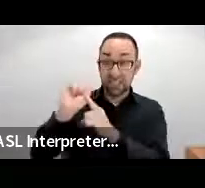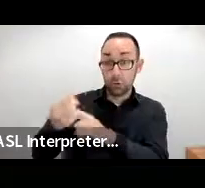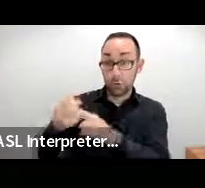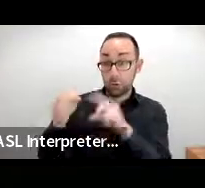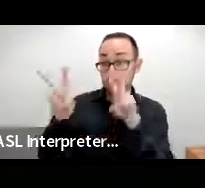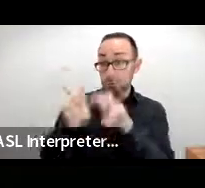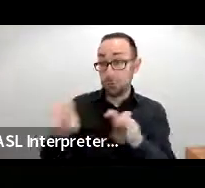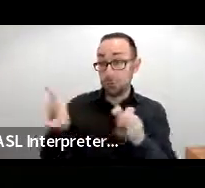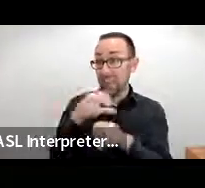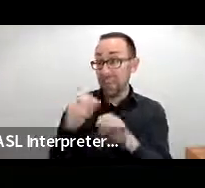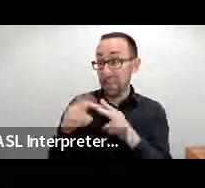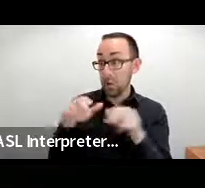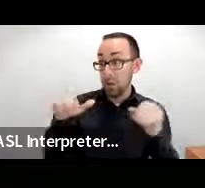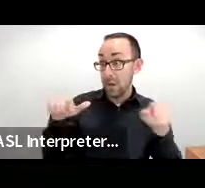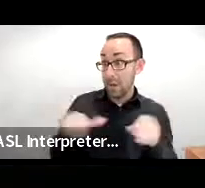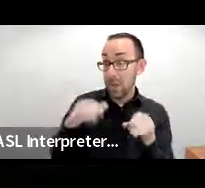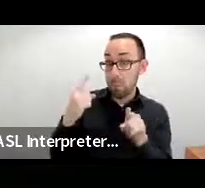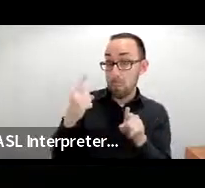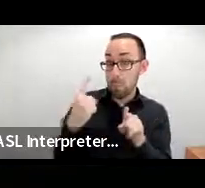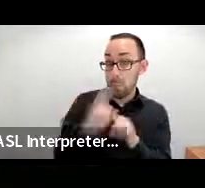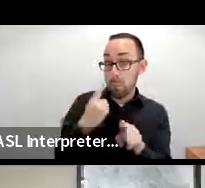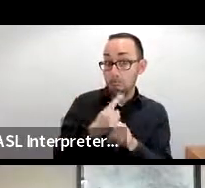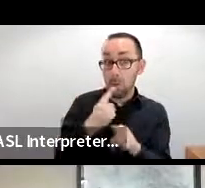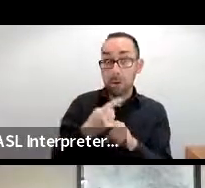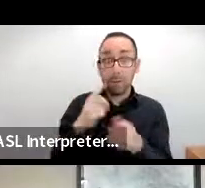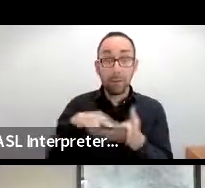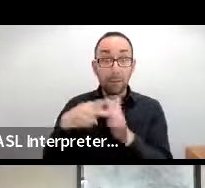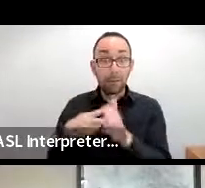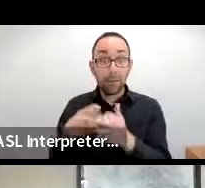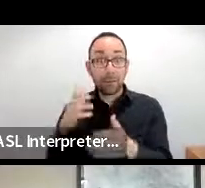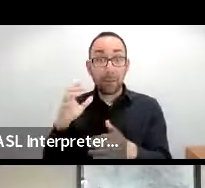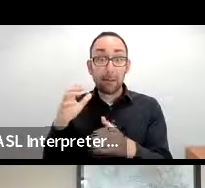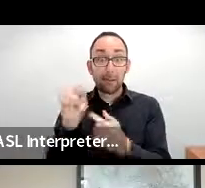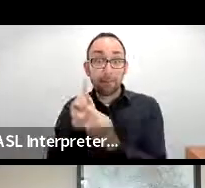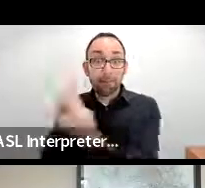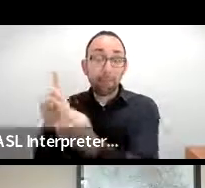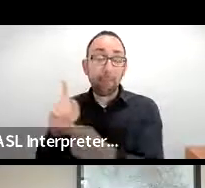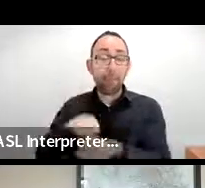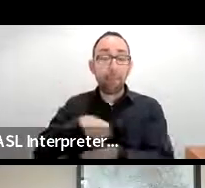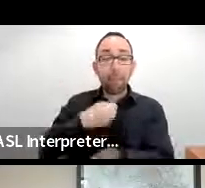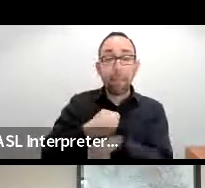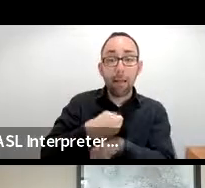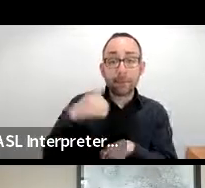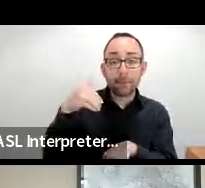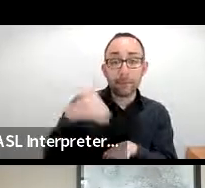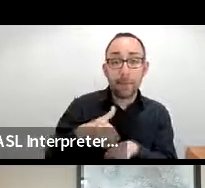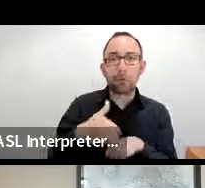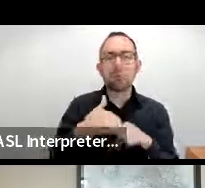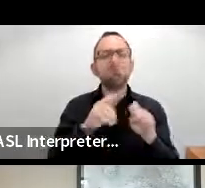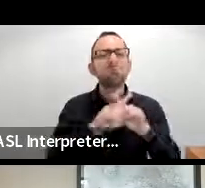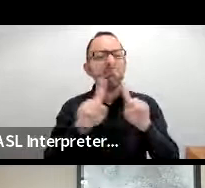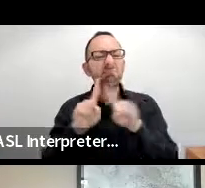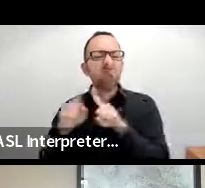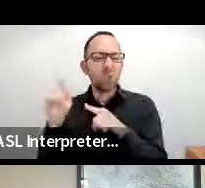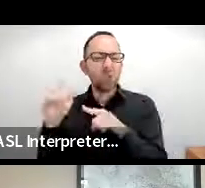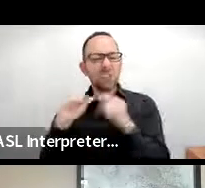and either acting appropriately, whether that's a counter or lockdown. So our teachers are trained in that